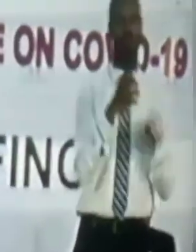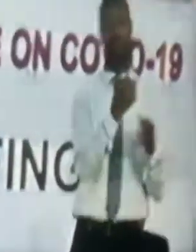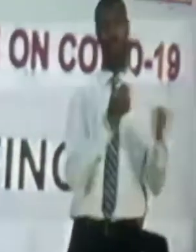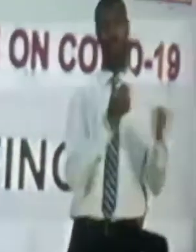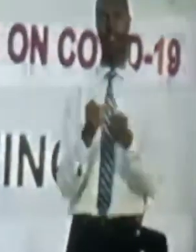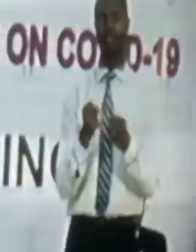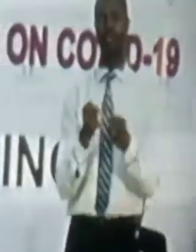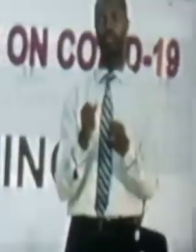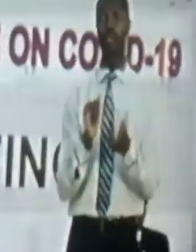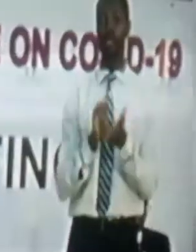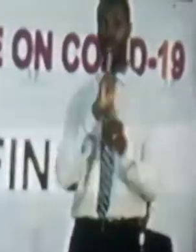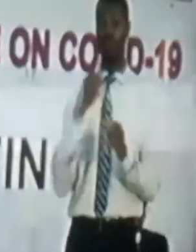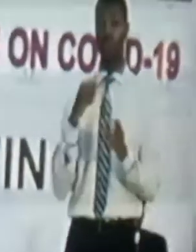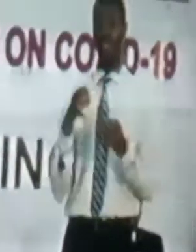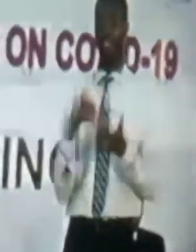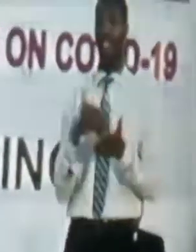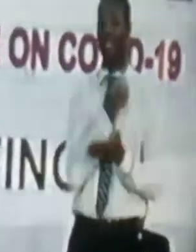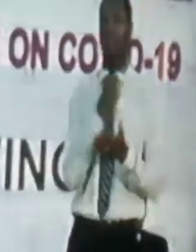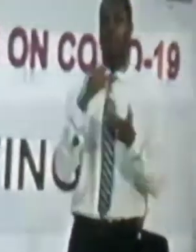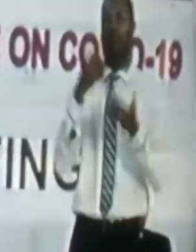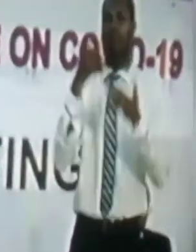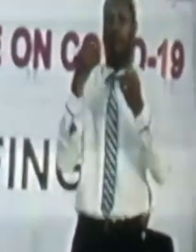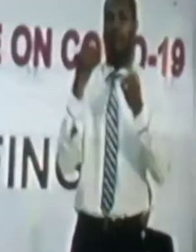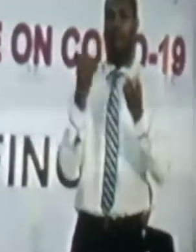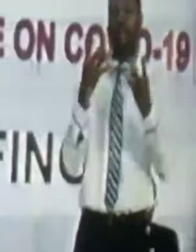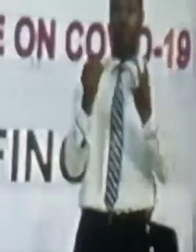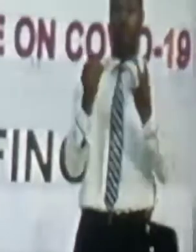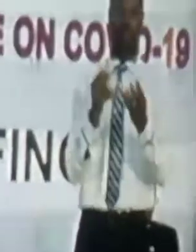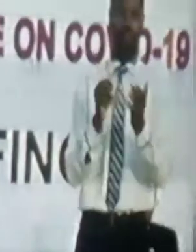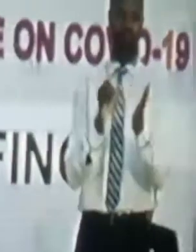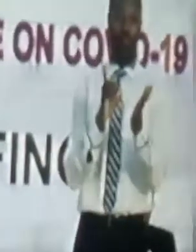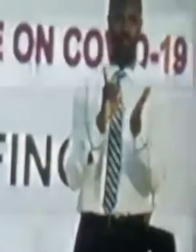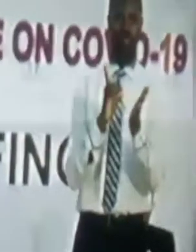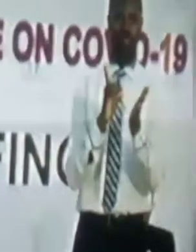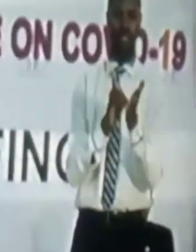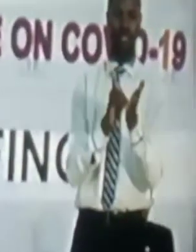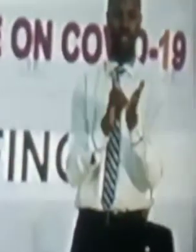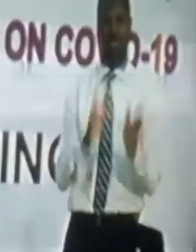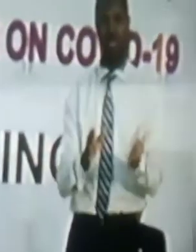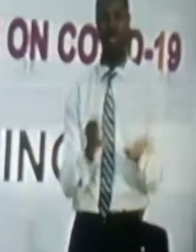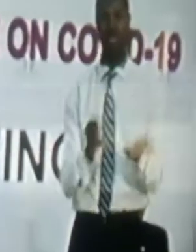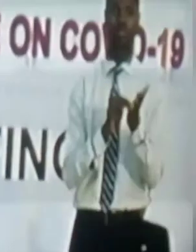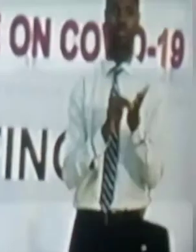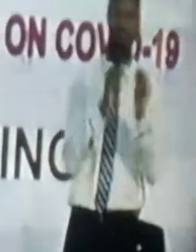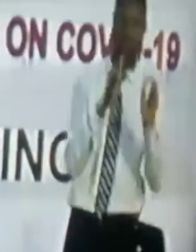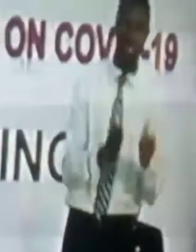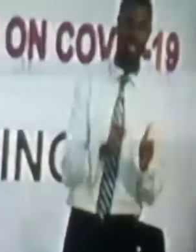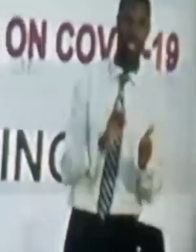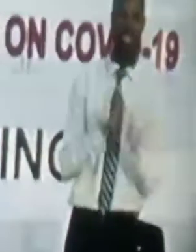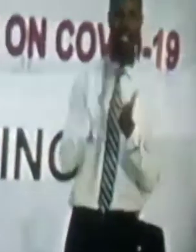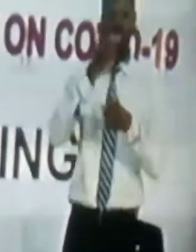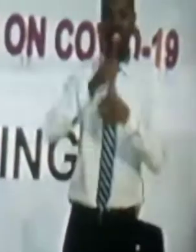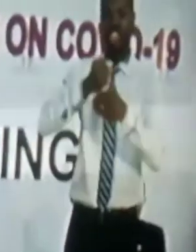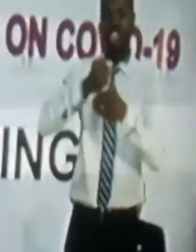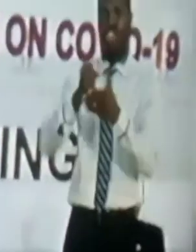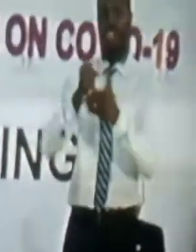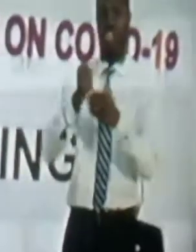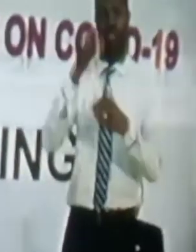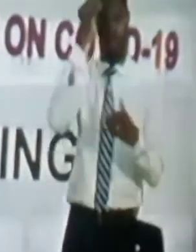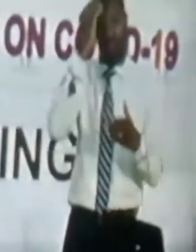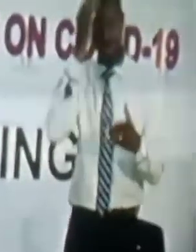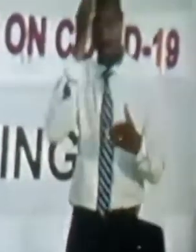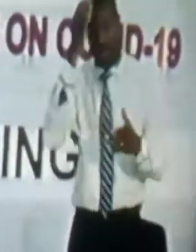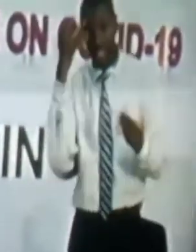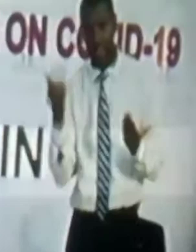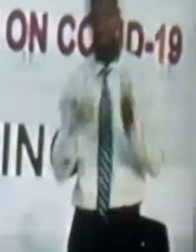and laboratory technicians with public health managers who will share their own knowledge and skills and their real-life